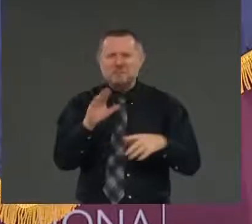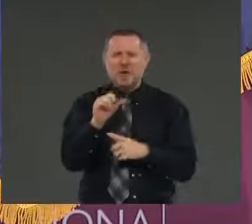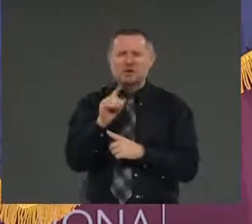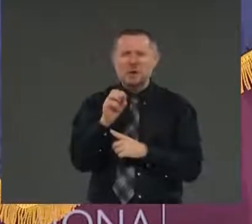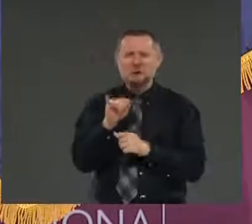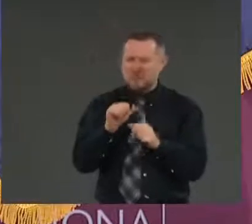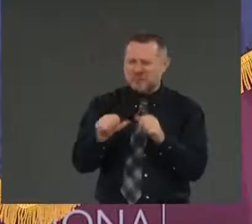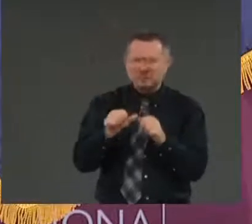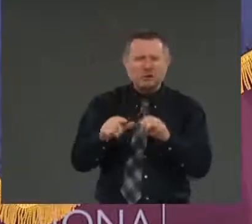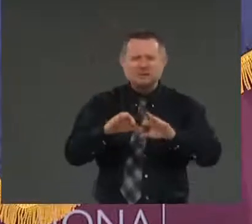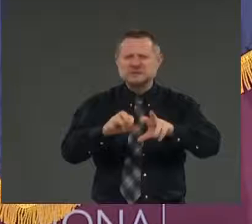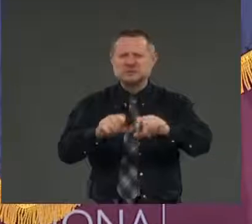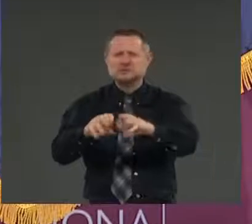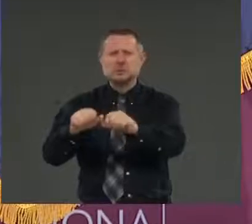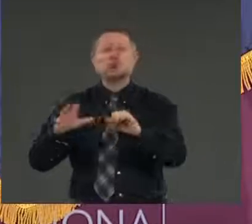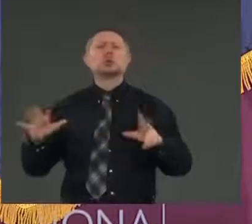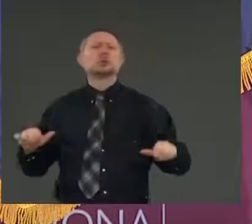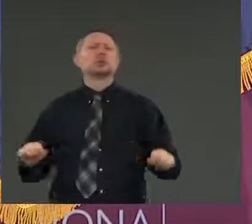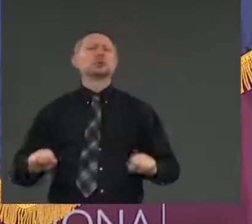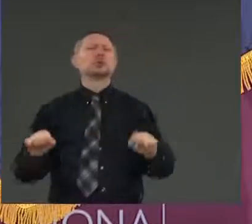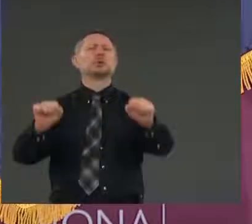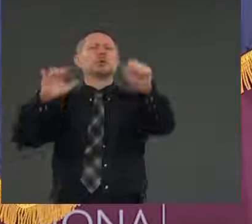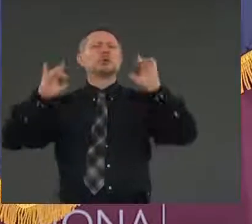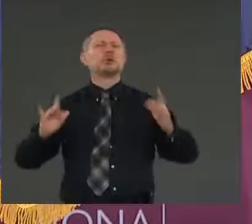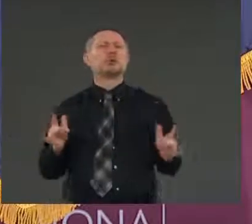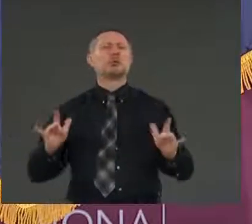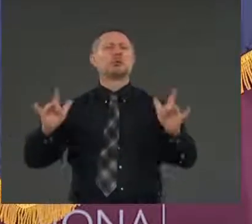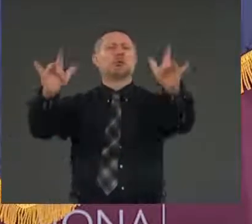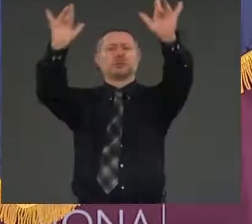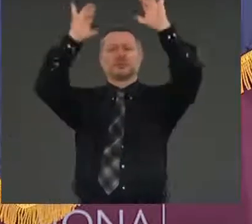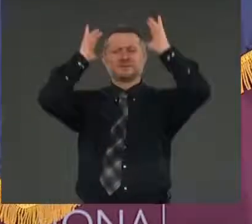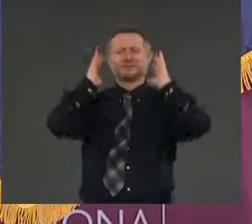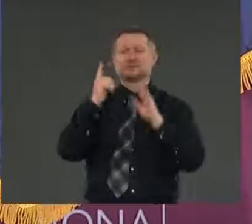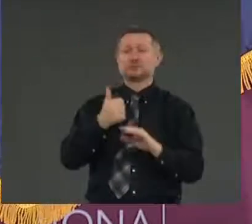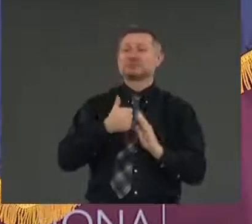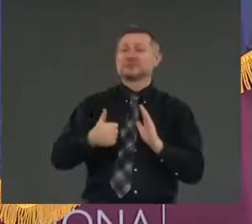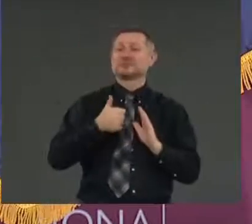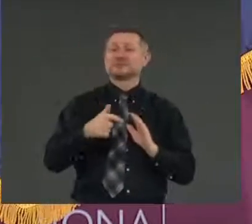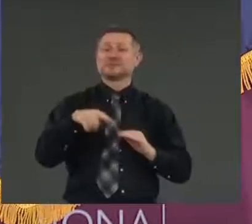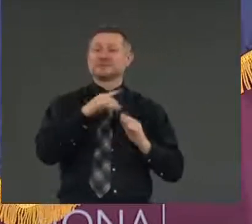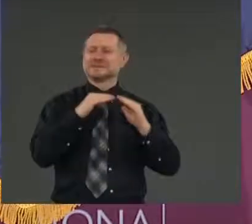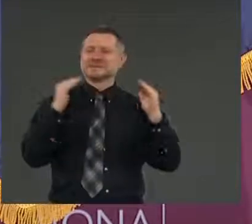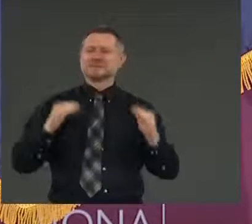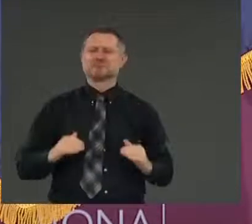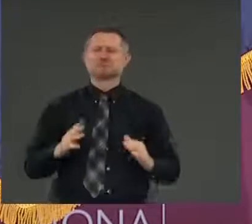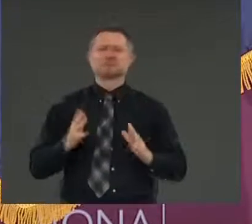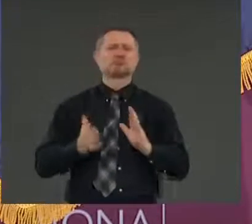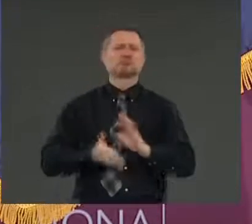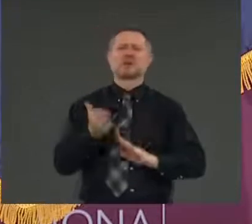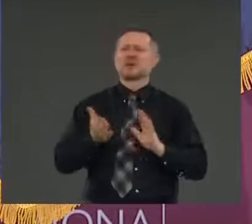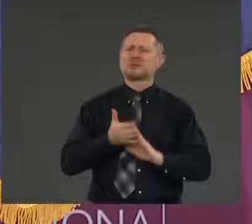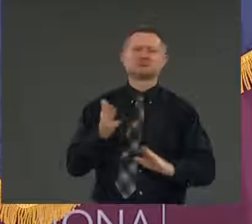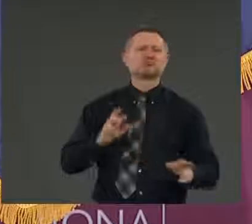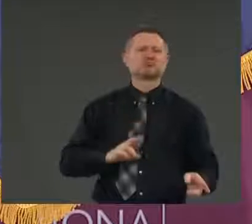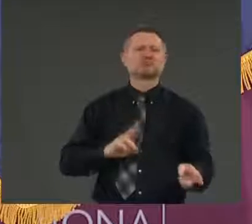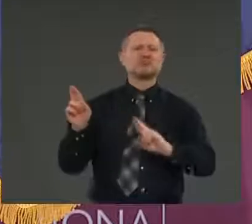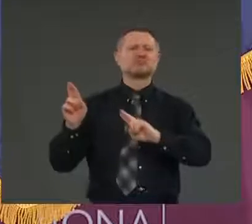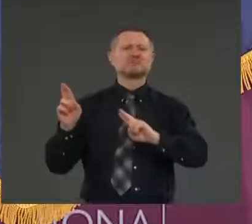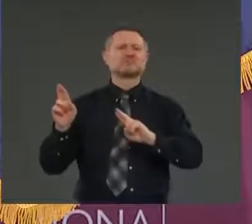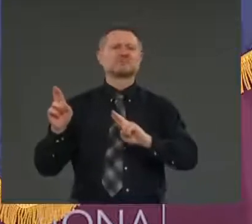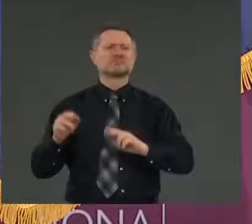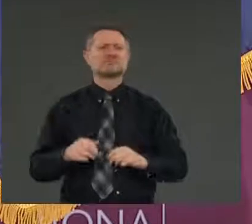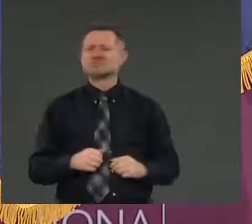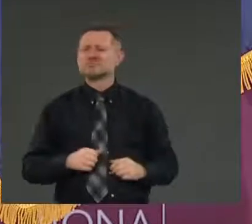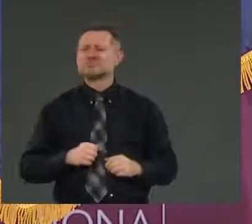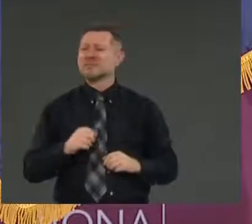leading technology. So the public transit system will be operational, is operational, and we wouldn't operate it unless